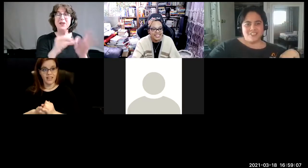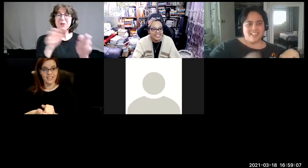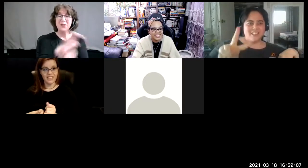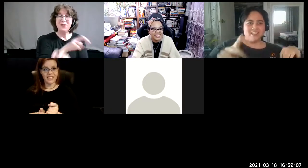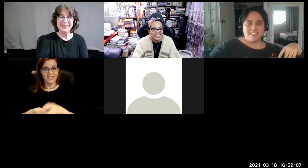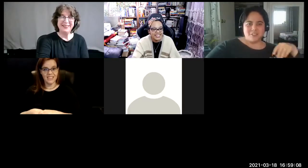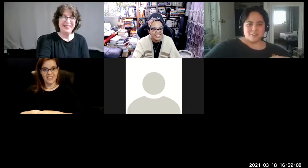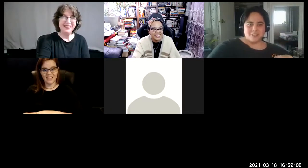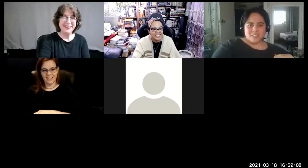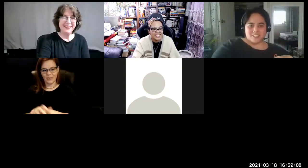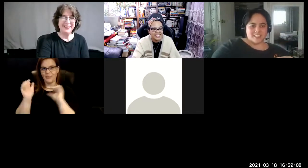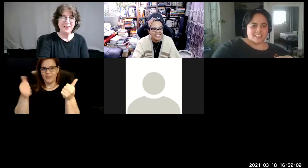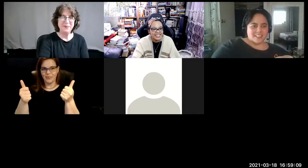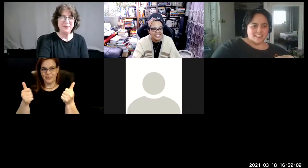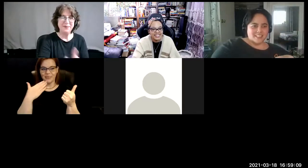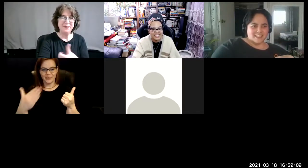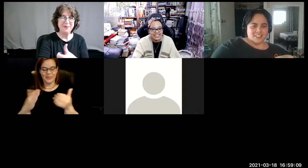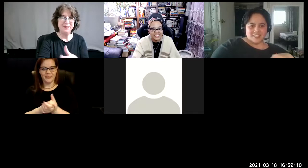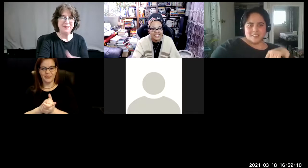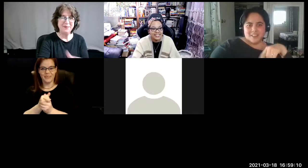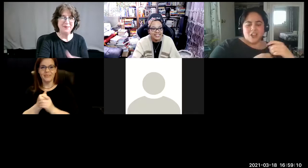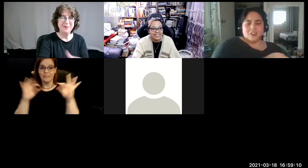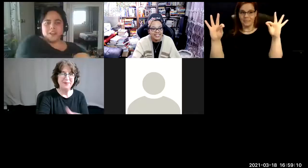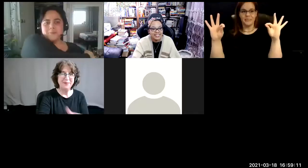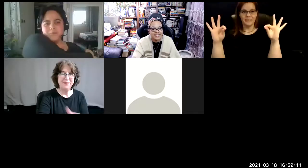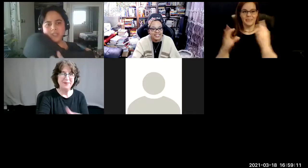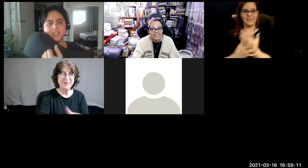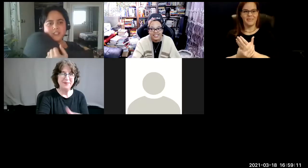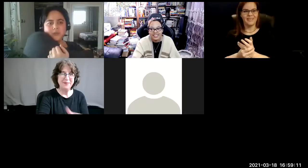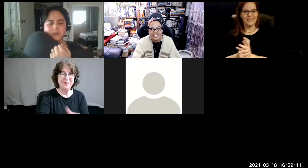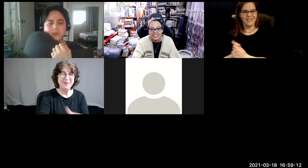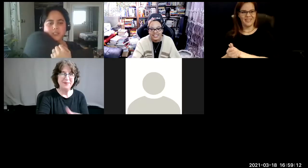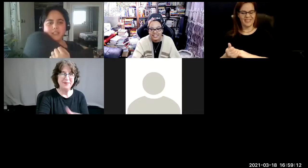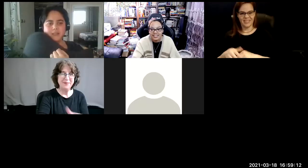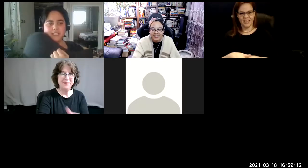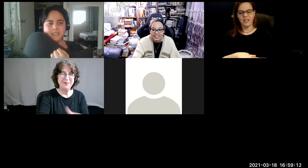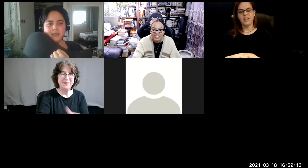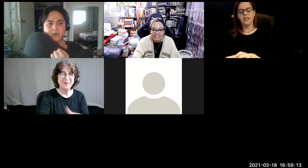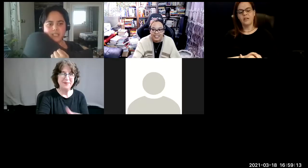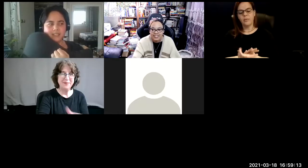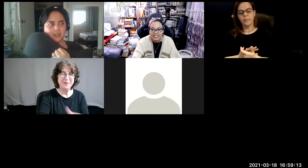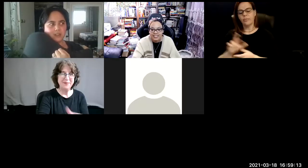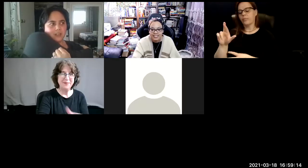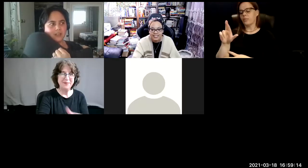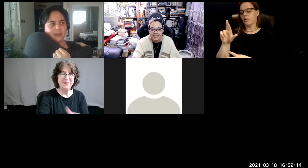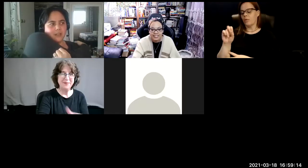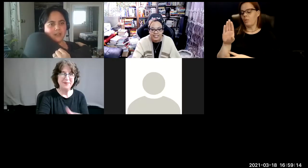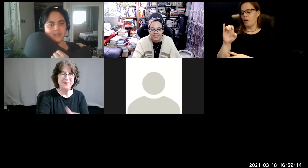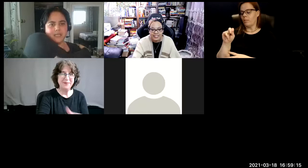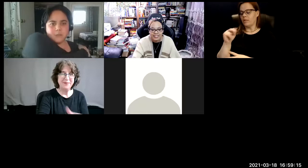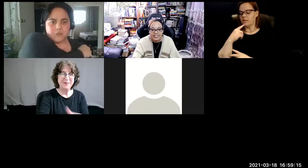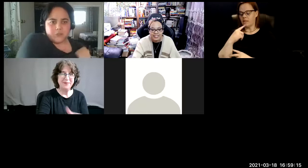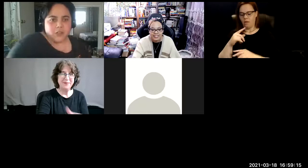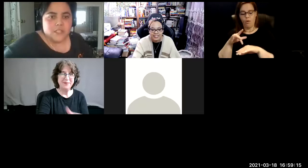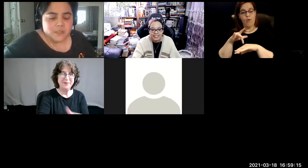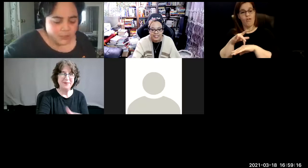I can try and then I'll let the interpreter switch and then good. Okay. So early on in my time working at the arc, uh, I